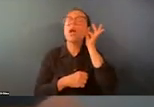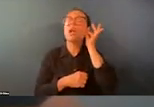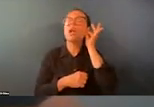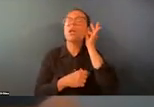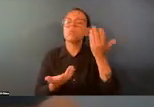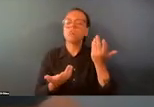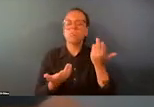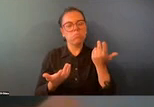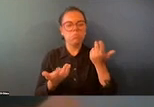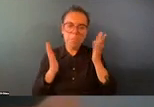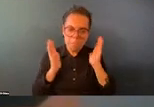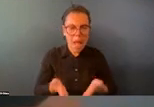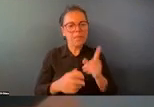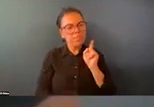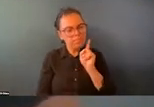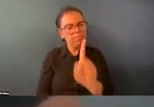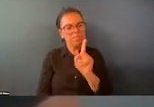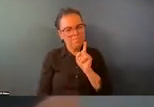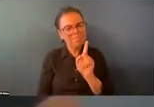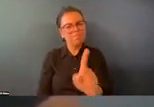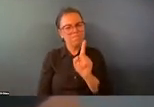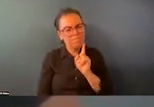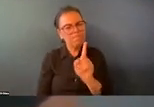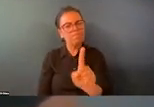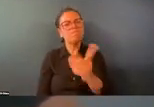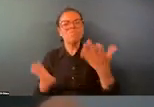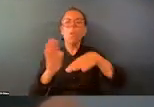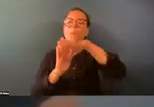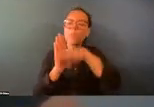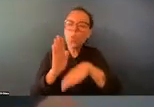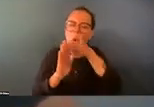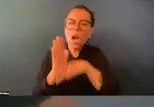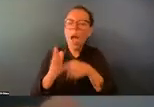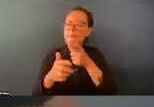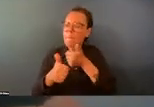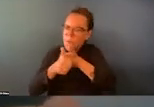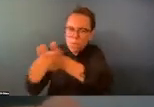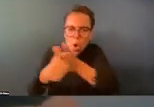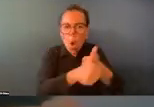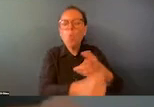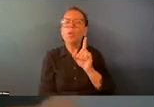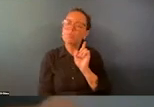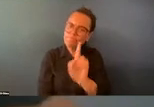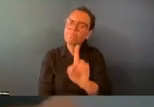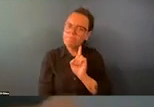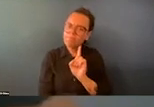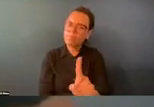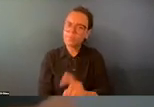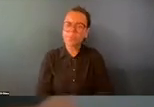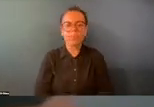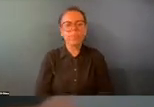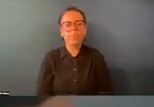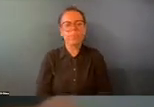National Determined Contributions, or NDCs, and National Adaptation Plans. Some studies have found that many